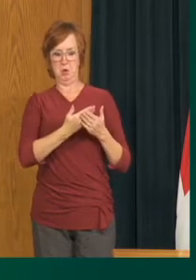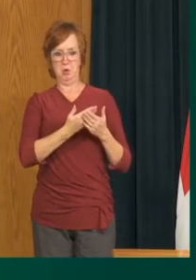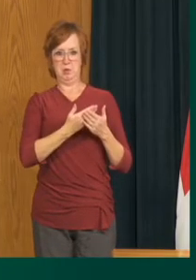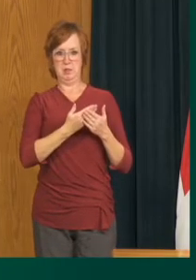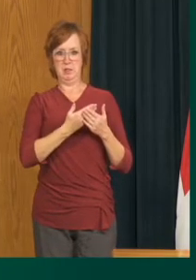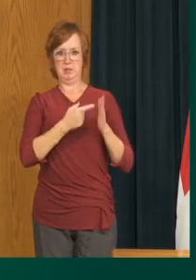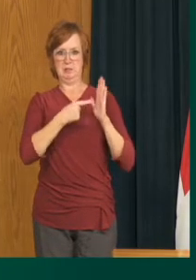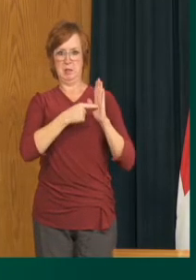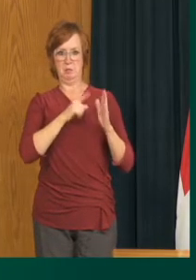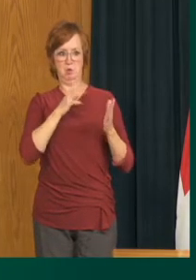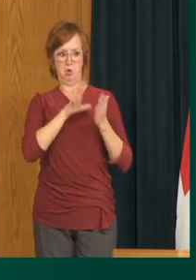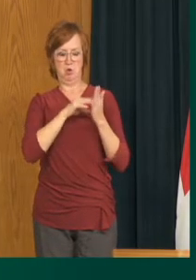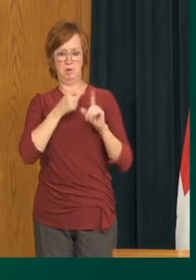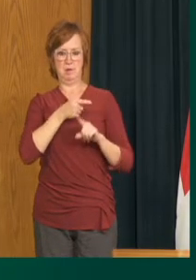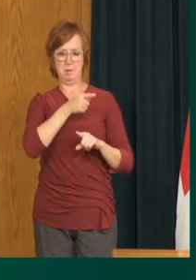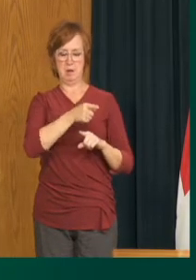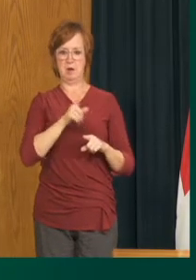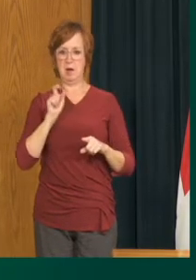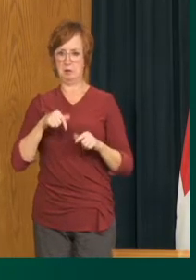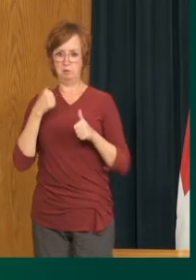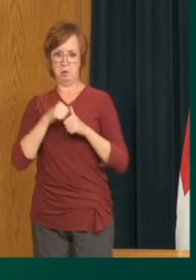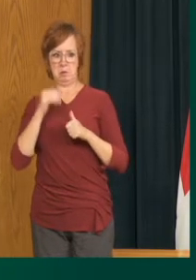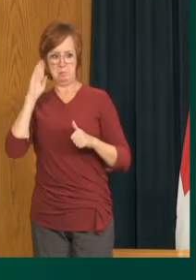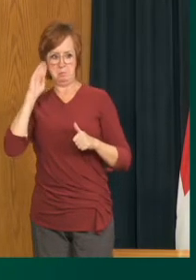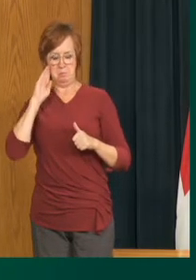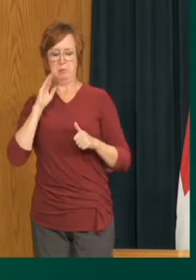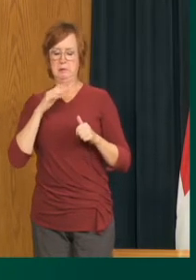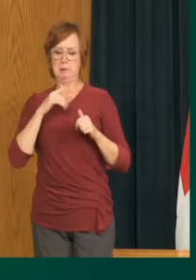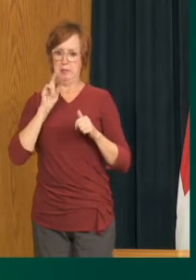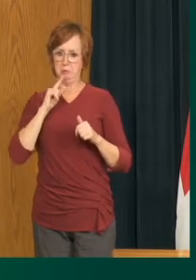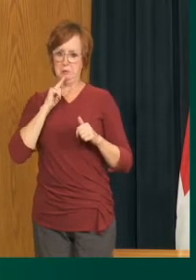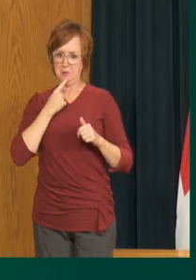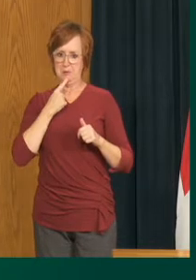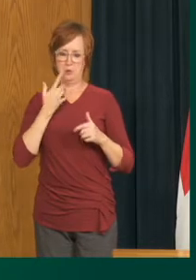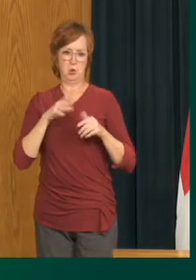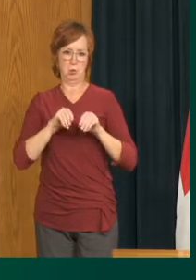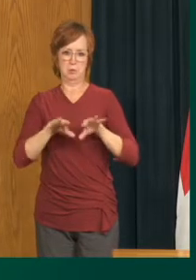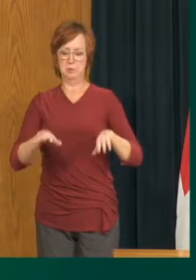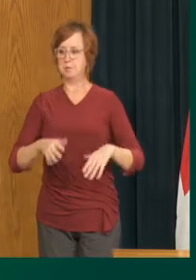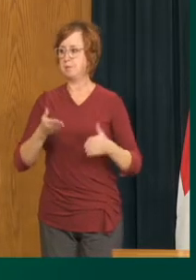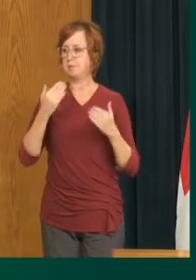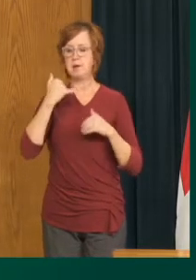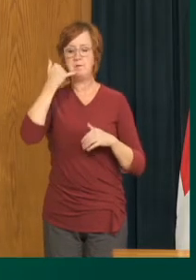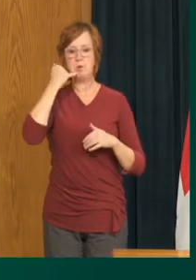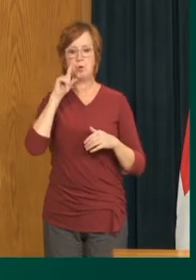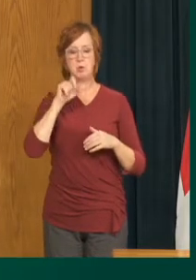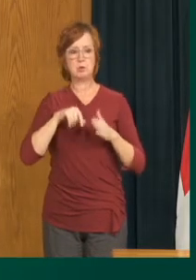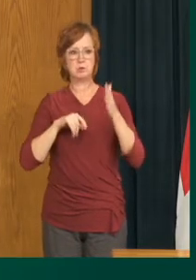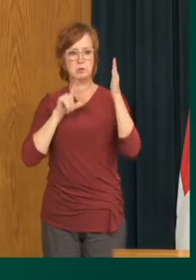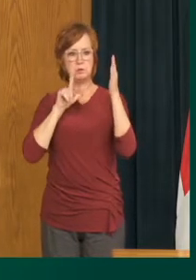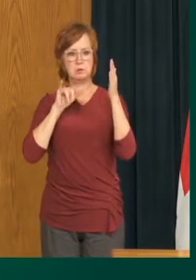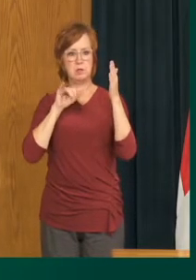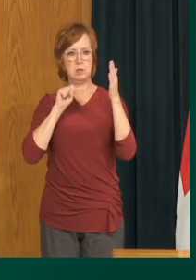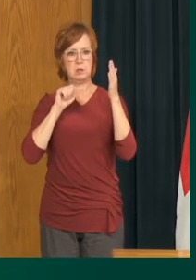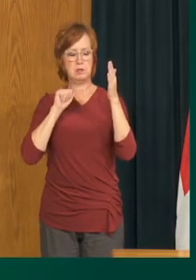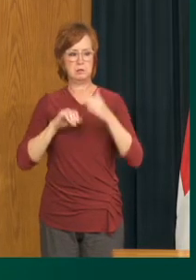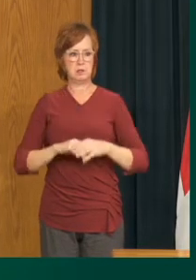as we are. We'll take our next question from the phone line. We have Lisa Schick with CJME.